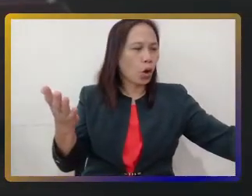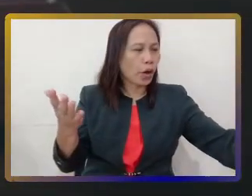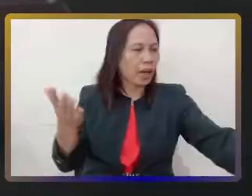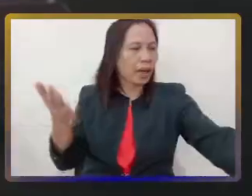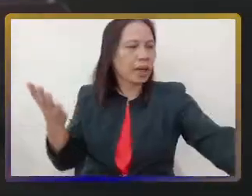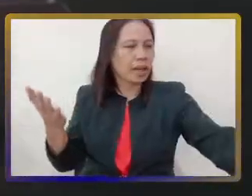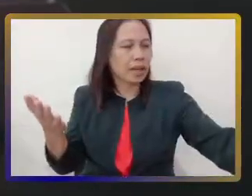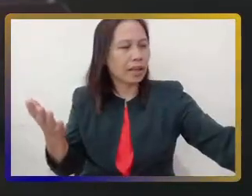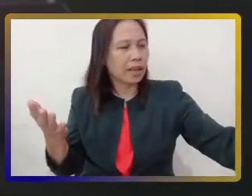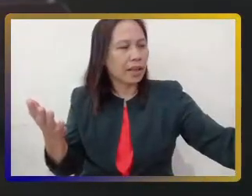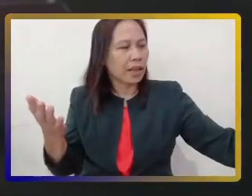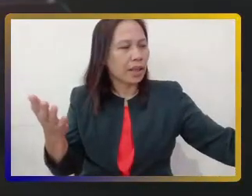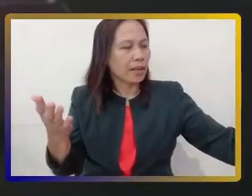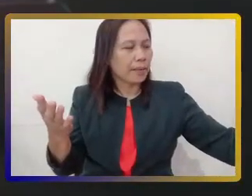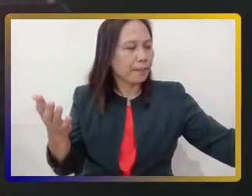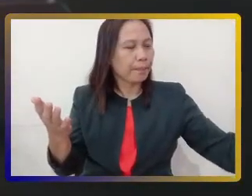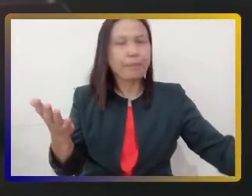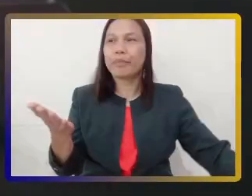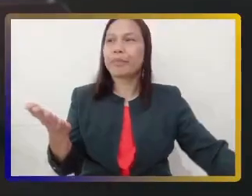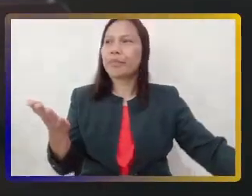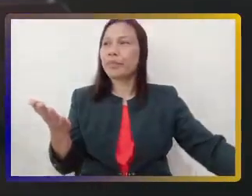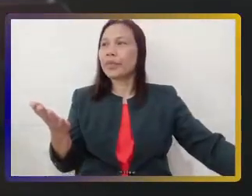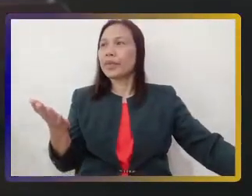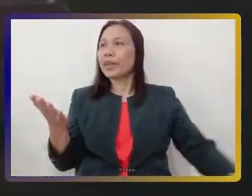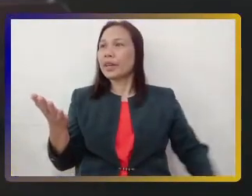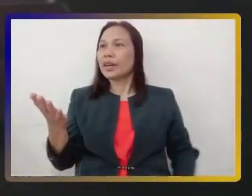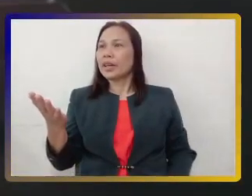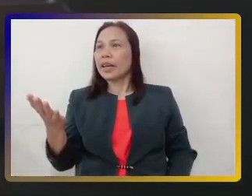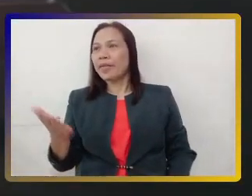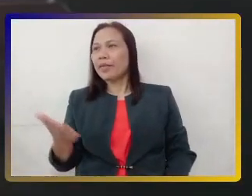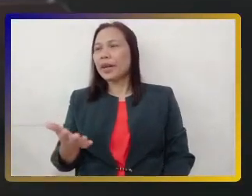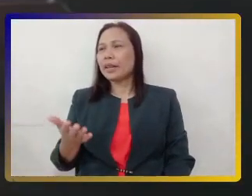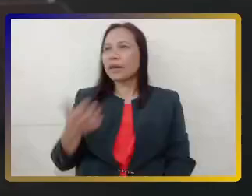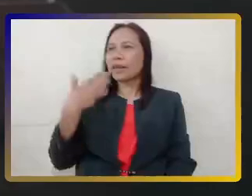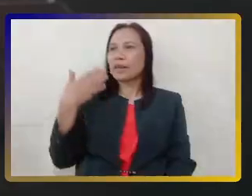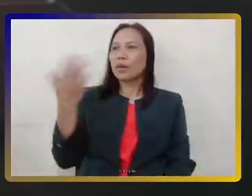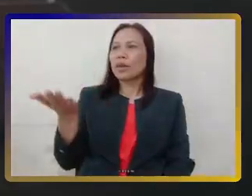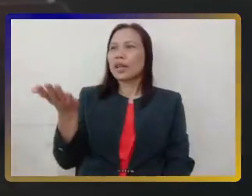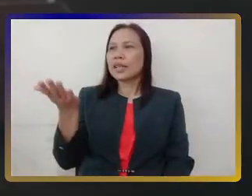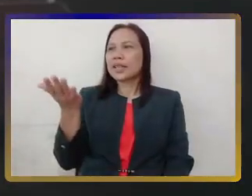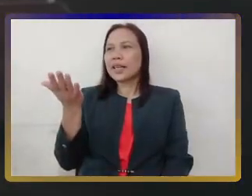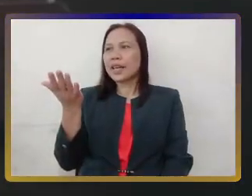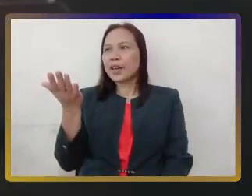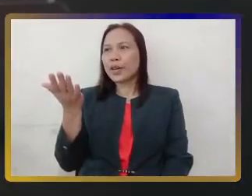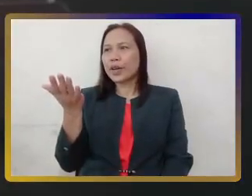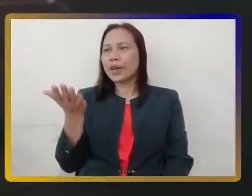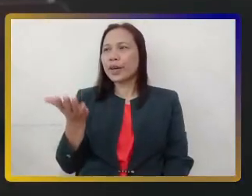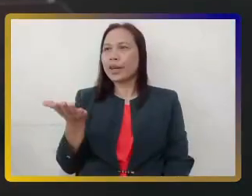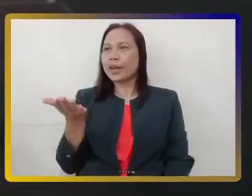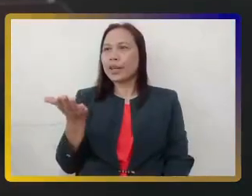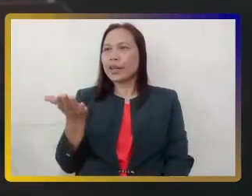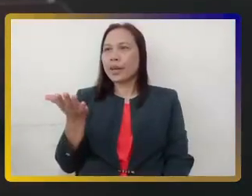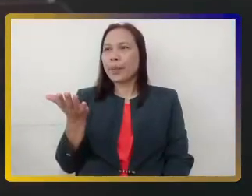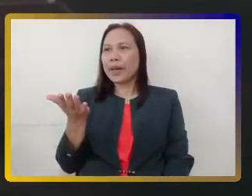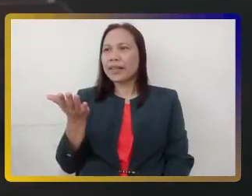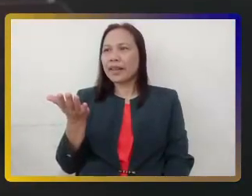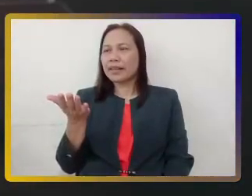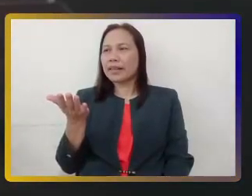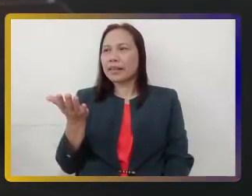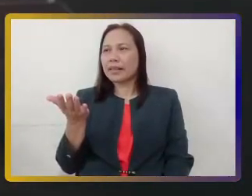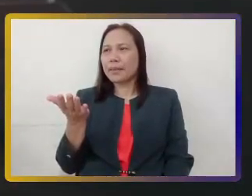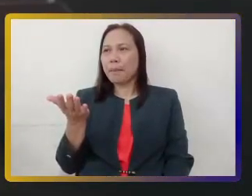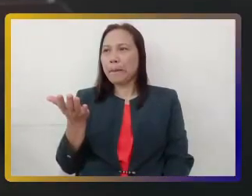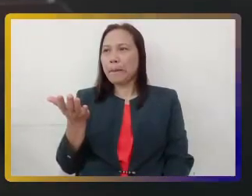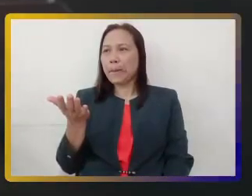read it likewise shall be in over one that